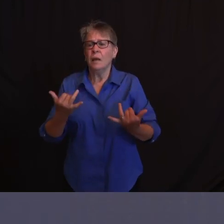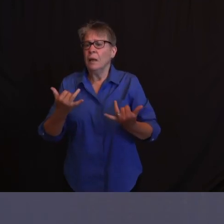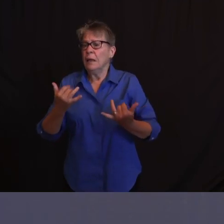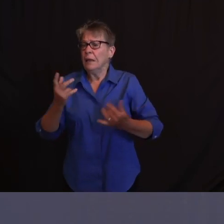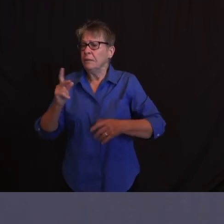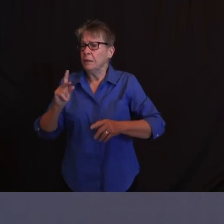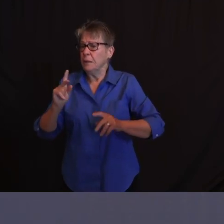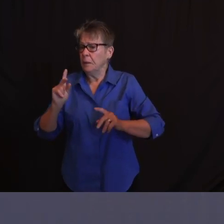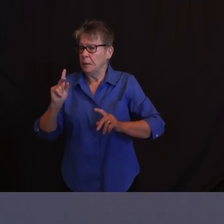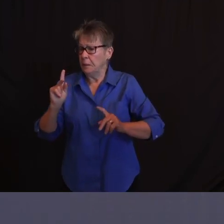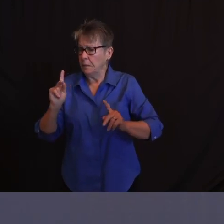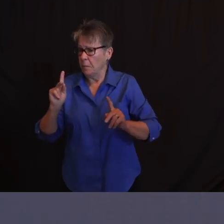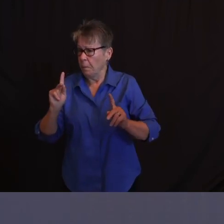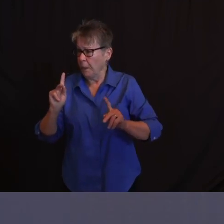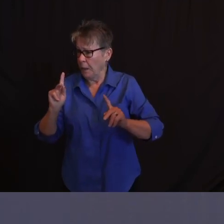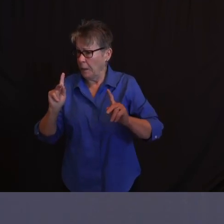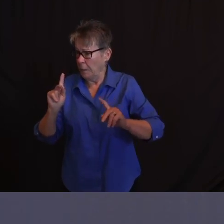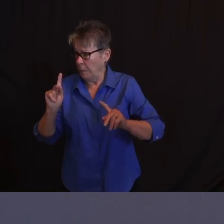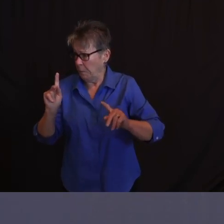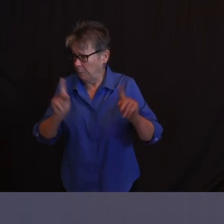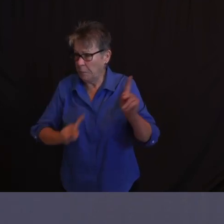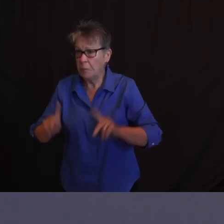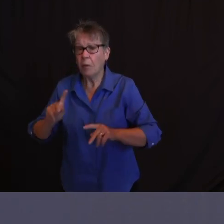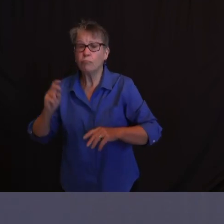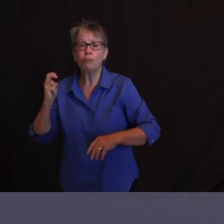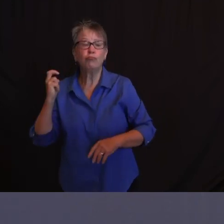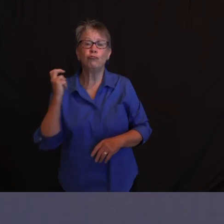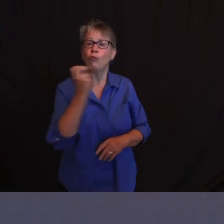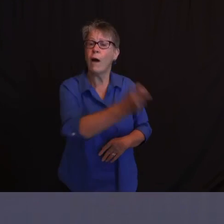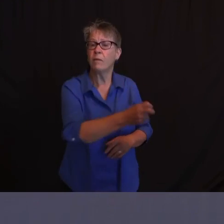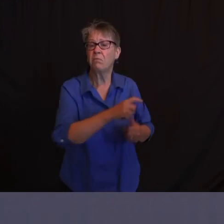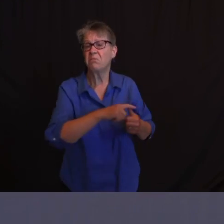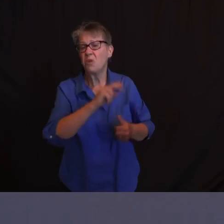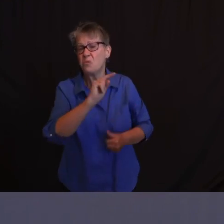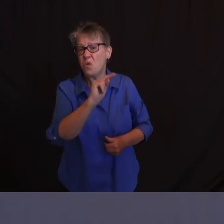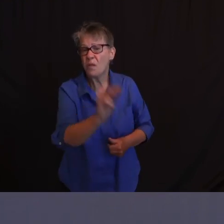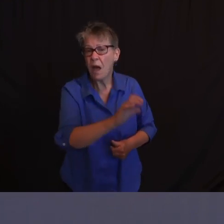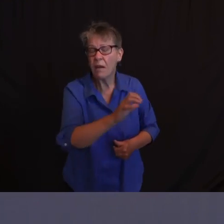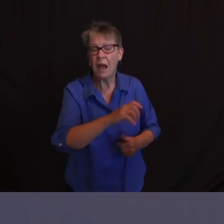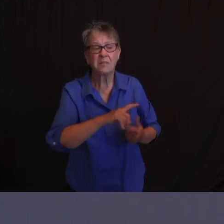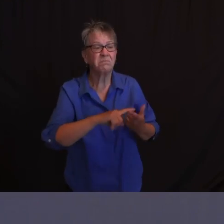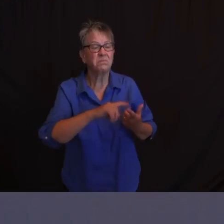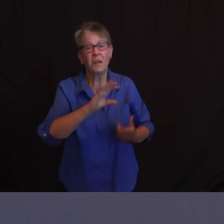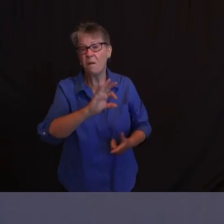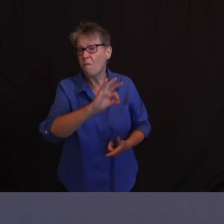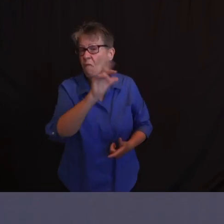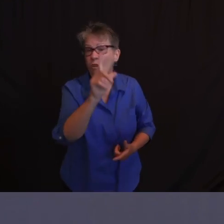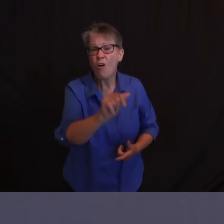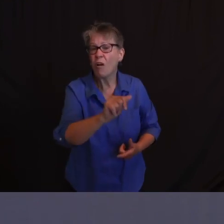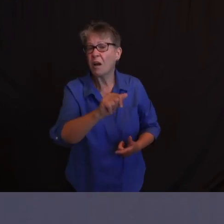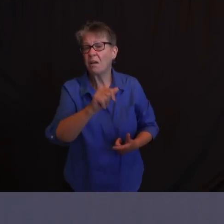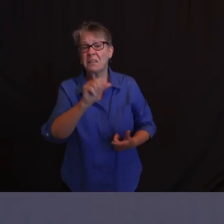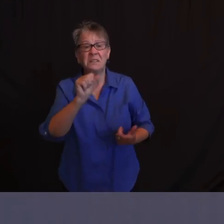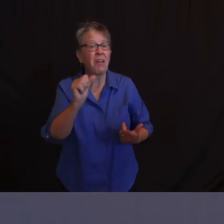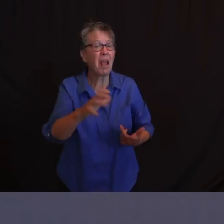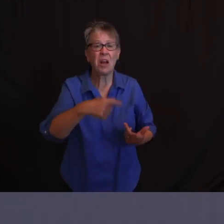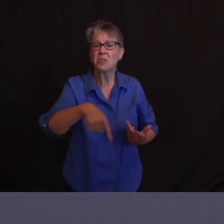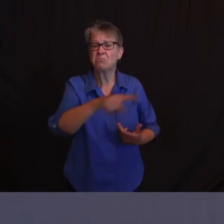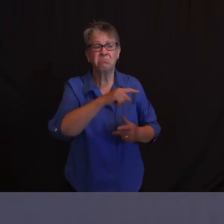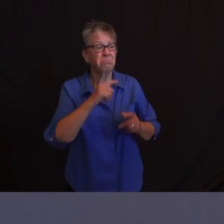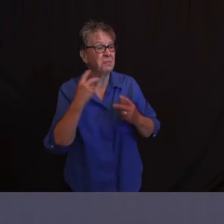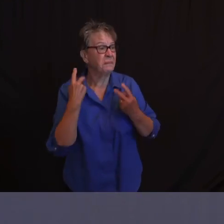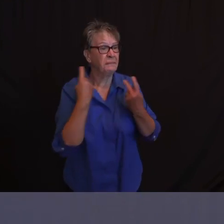right? Will be up or later today or Tuesday, period. Should they get tested again? I think the answer is also